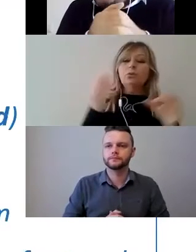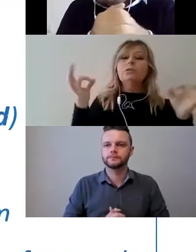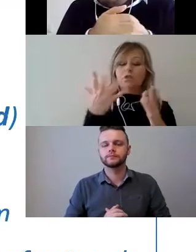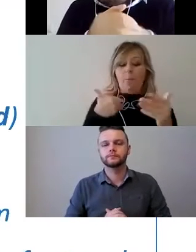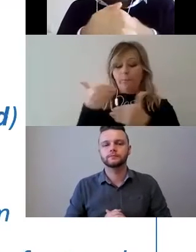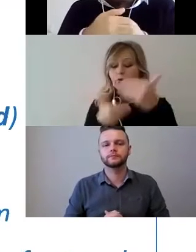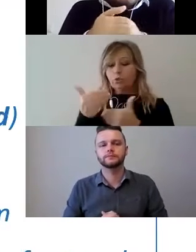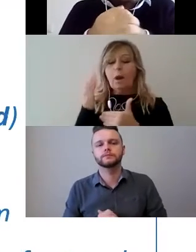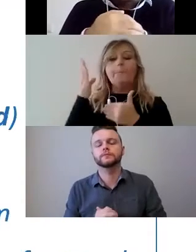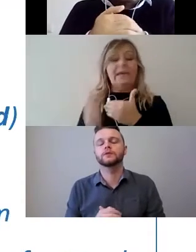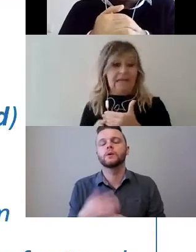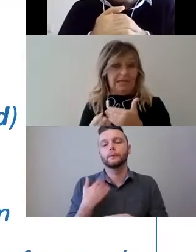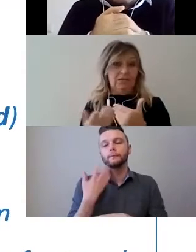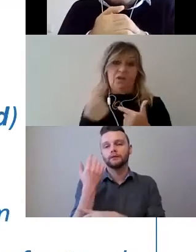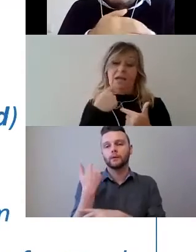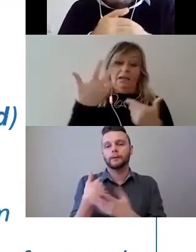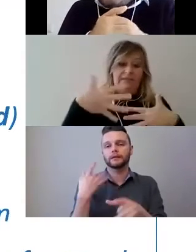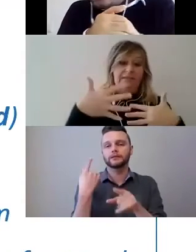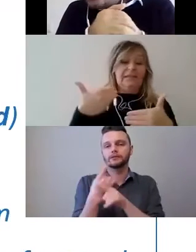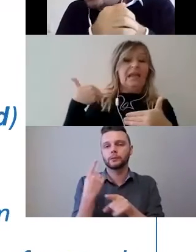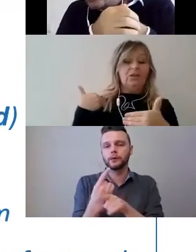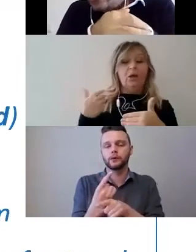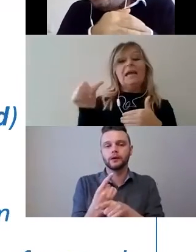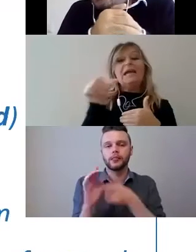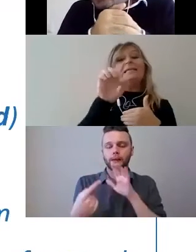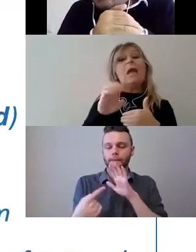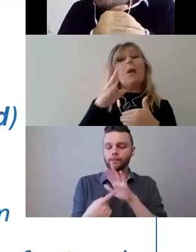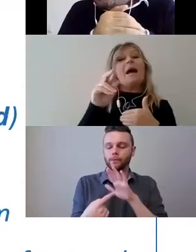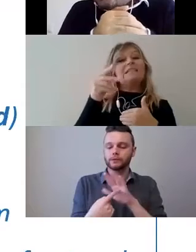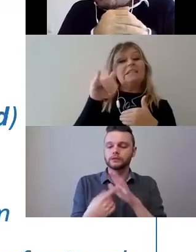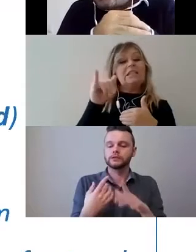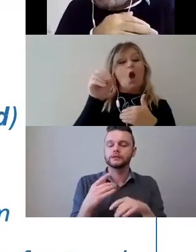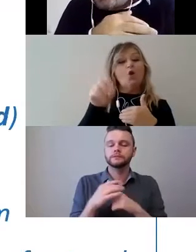Sebastiano Vinci was talking about the importance of